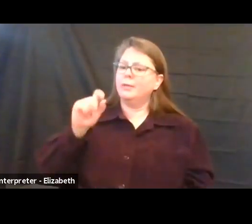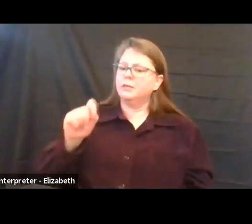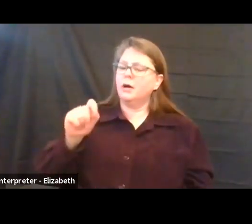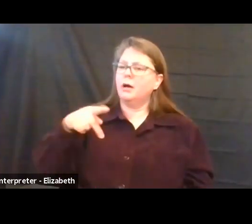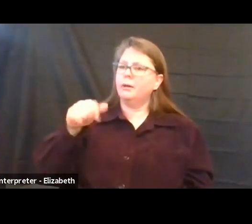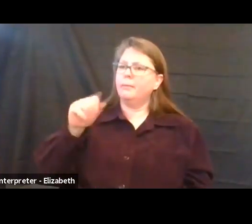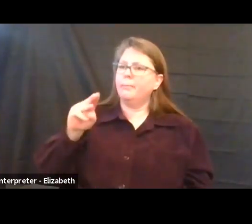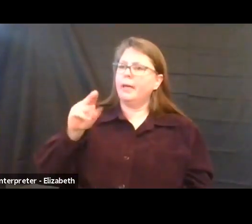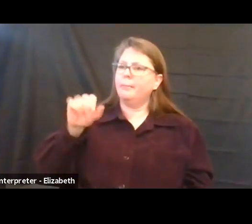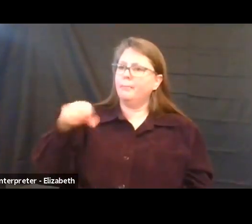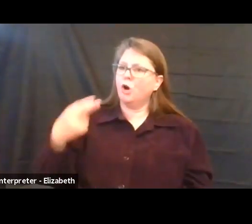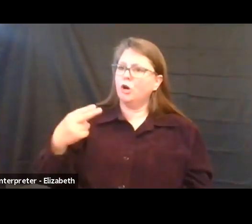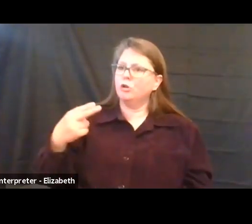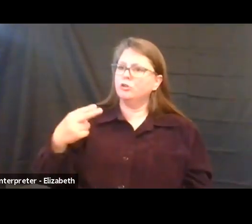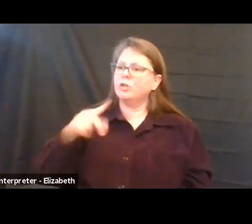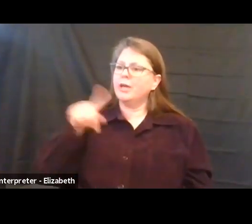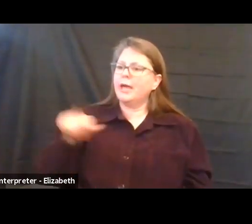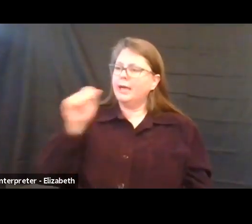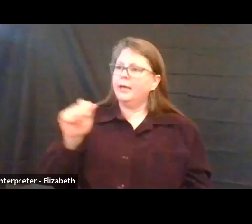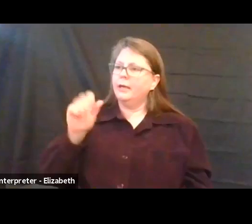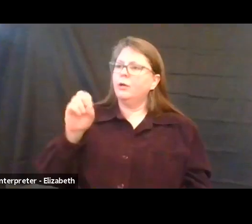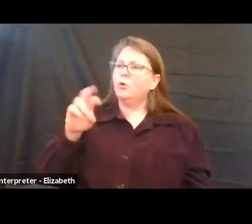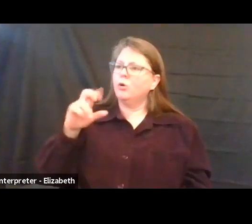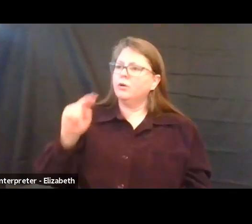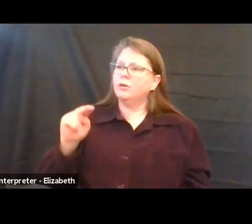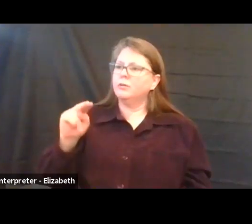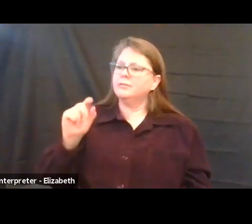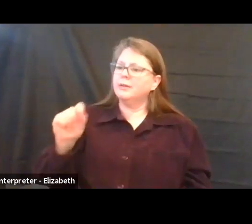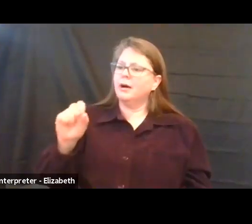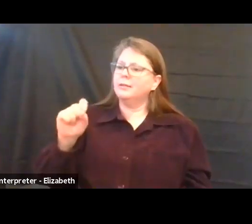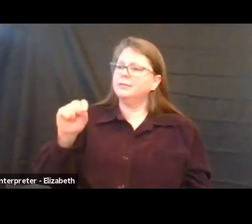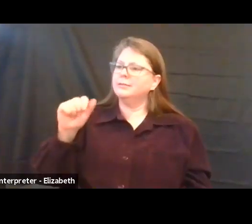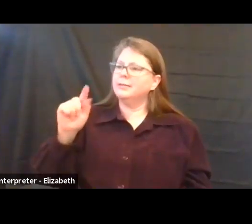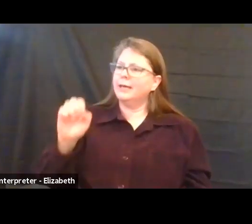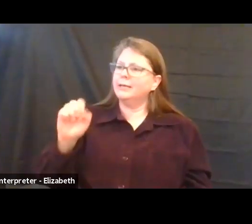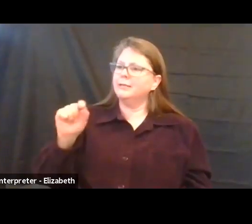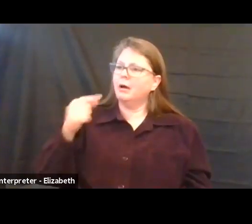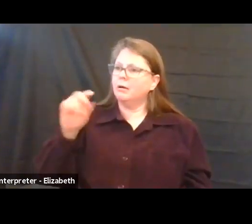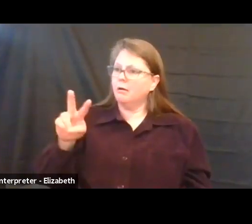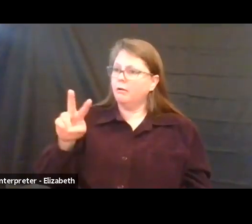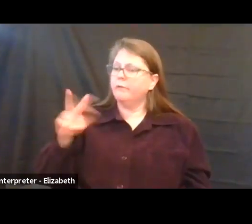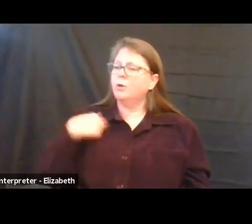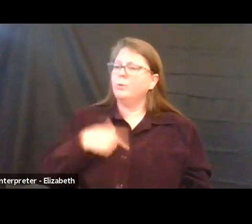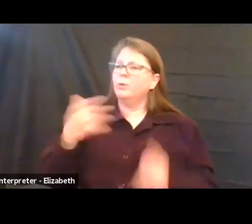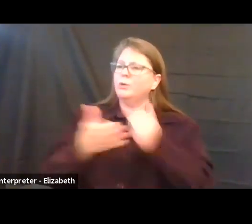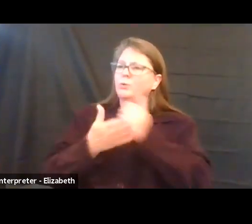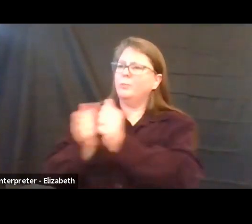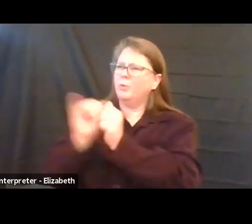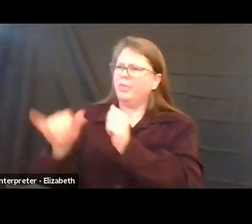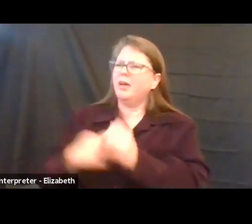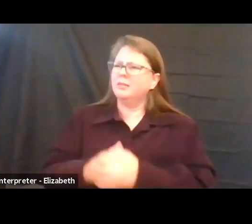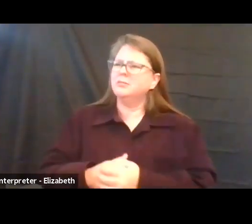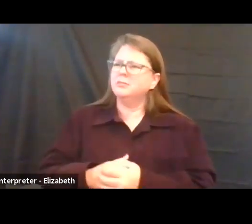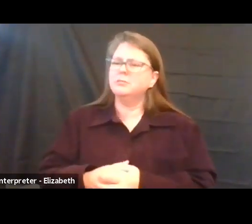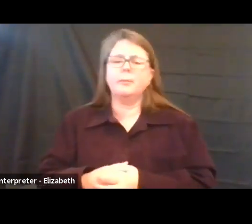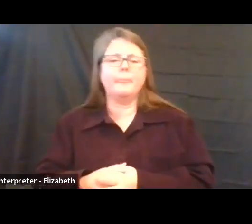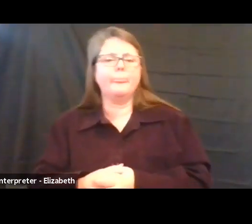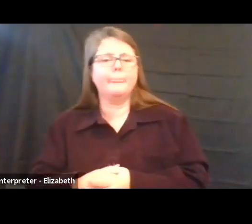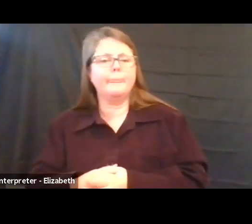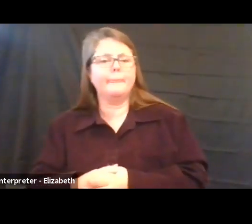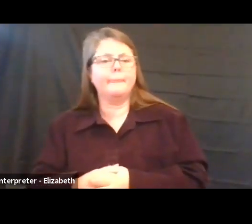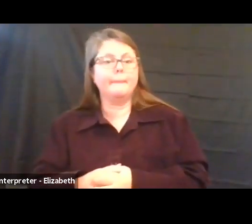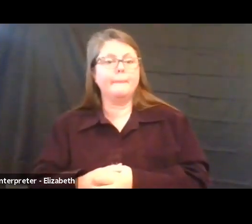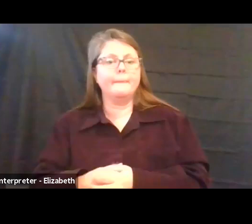rep.pammarsh@oregonlegislature.gov so we can make sure that we get an answer specific to help you with that. I think the main other area, I want to return